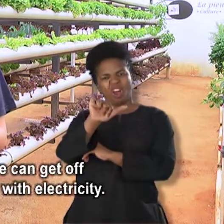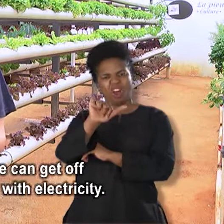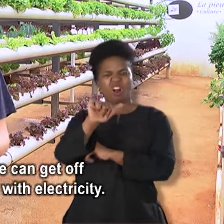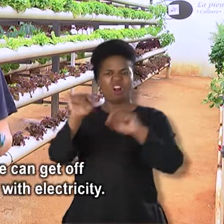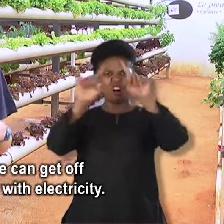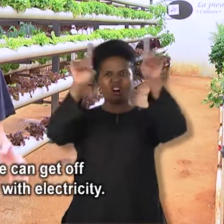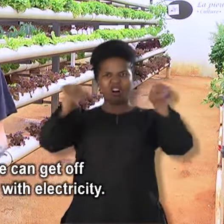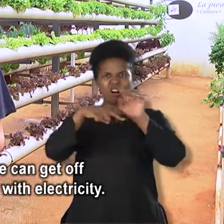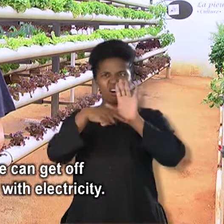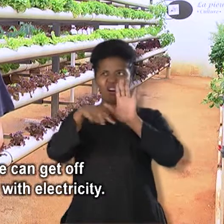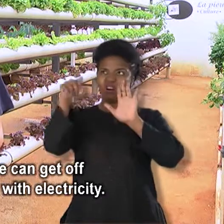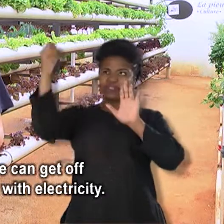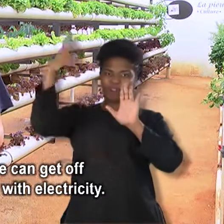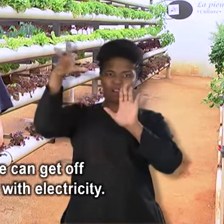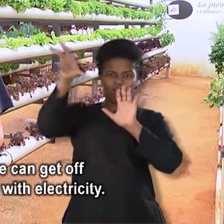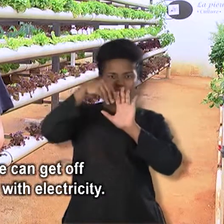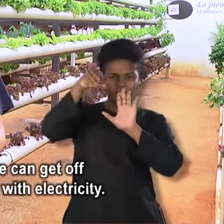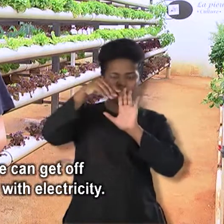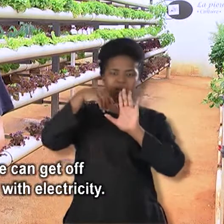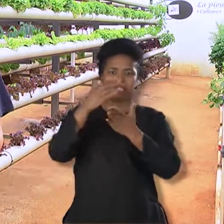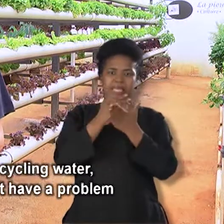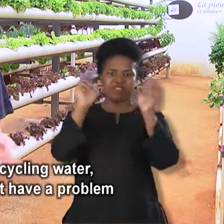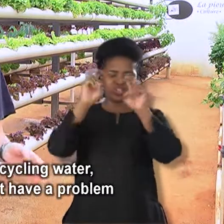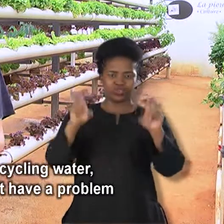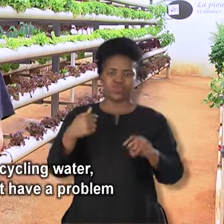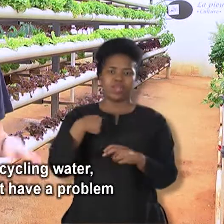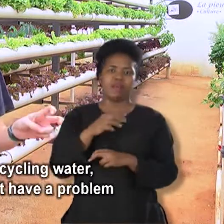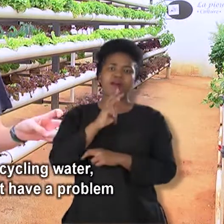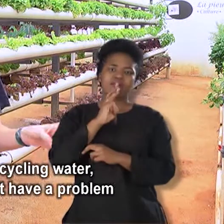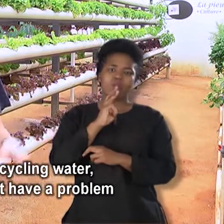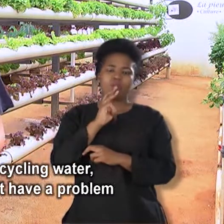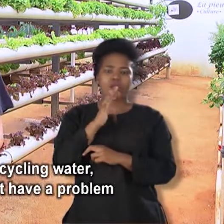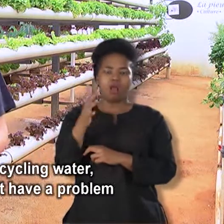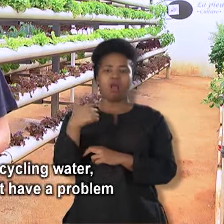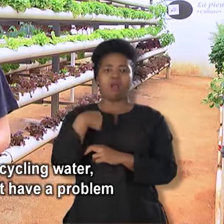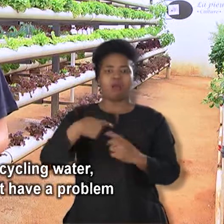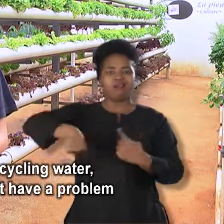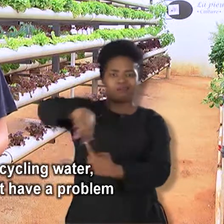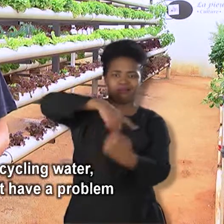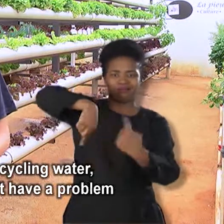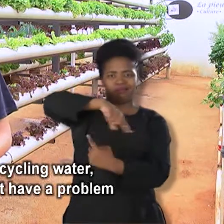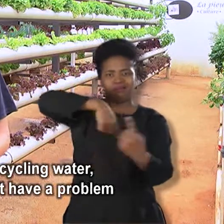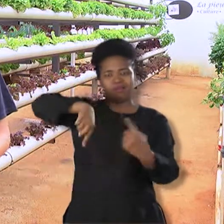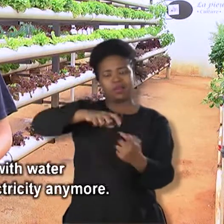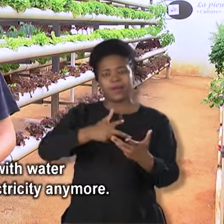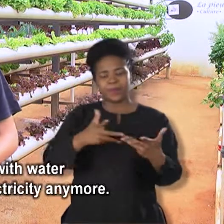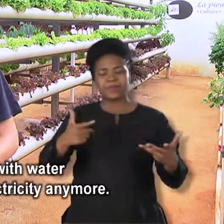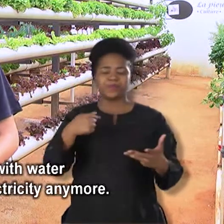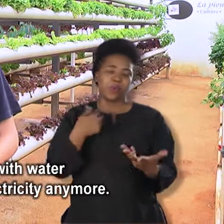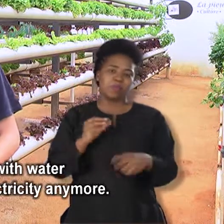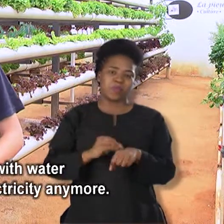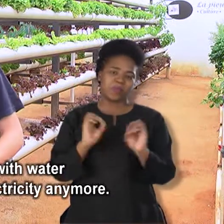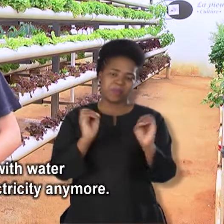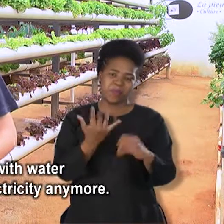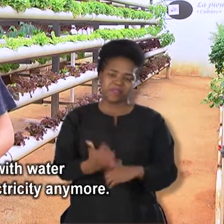system so that we can get off the grid with the electricity and the water that I'm recycling basically. So I don't have a problem with the